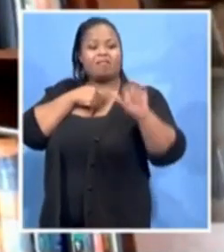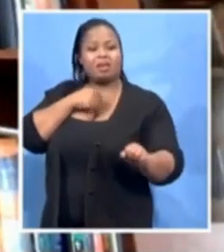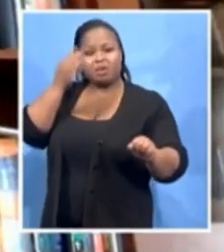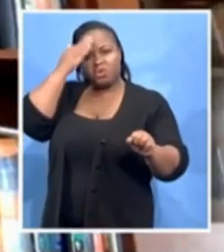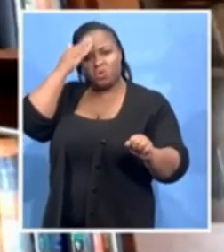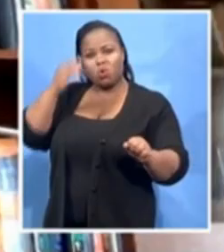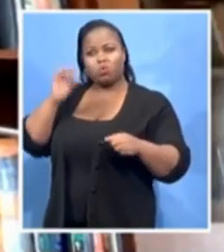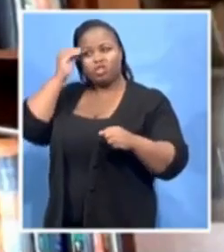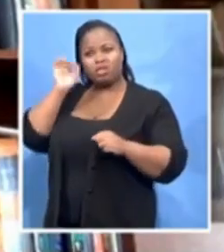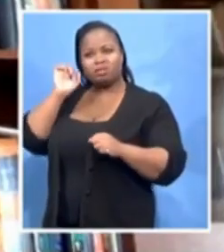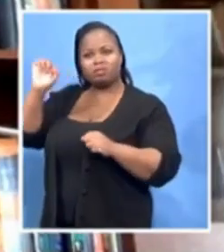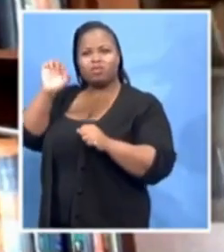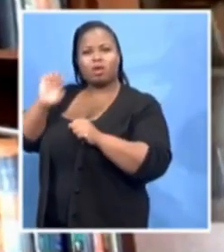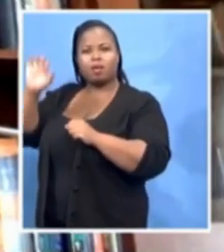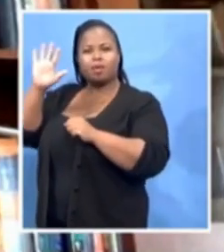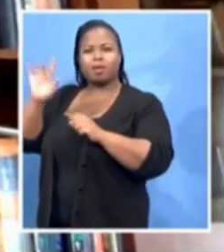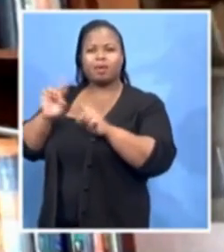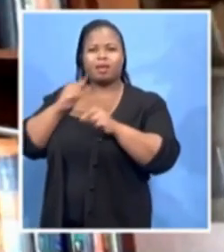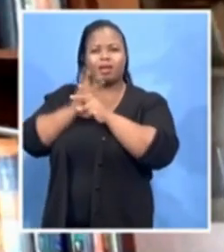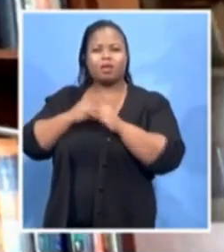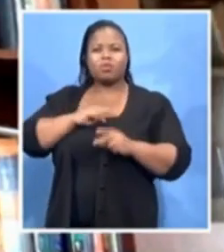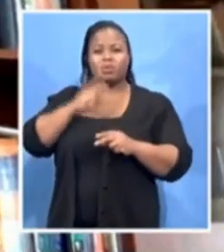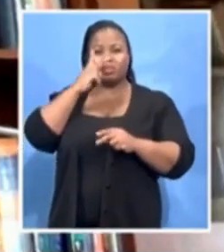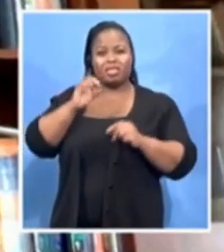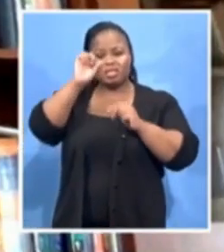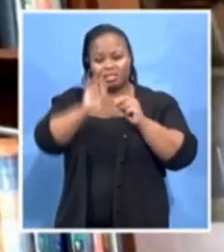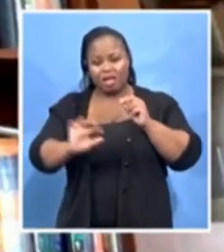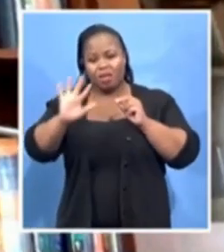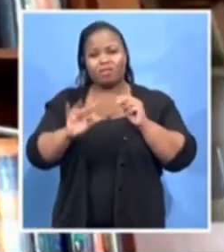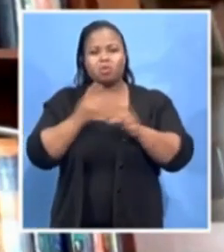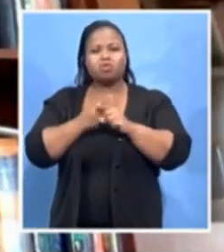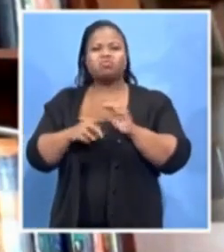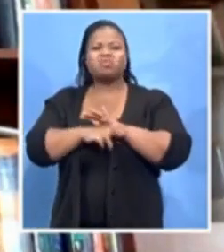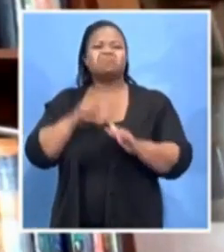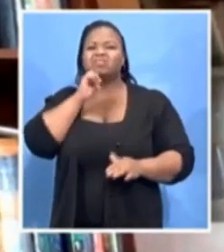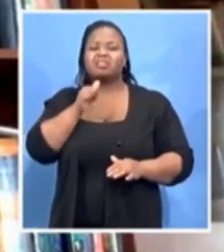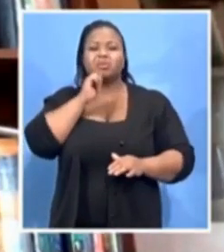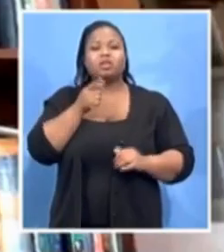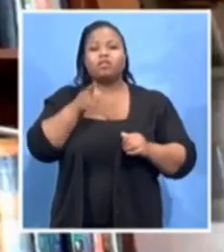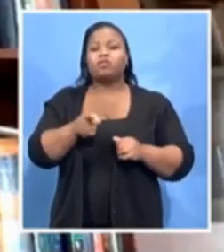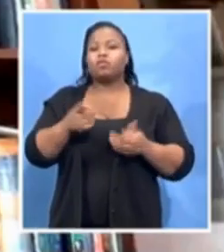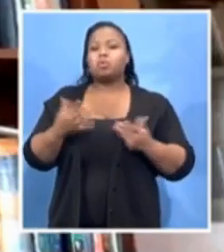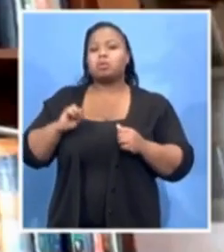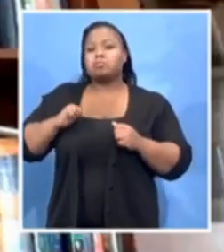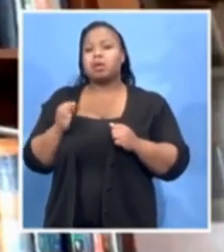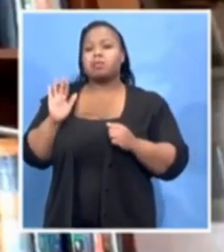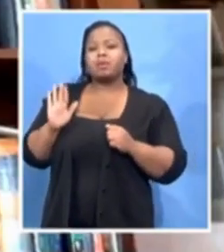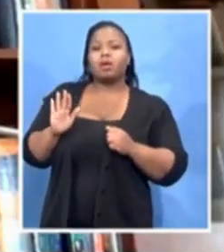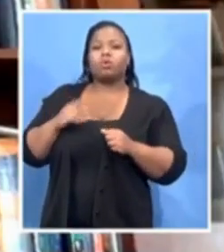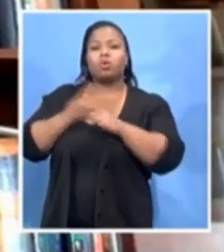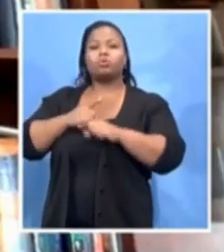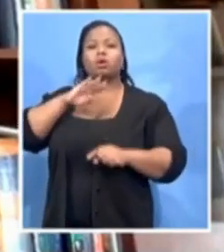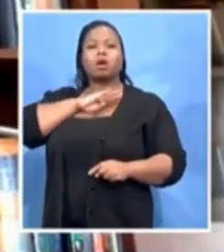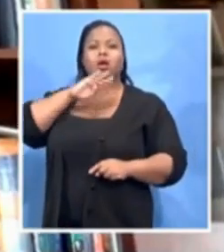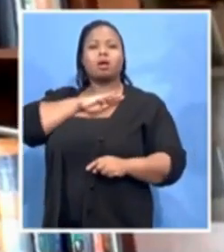entire Sahelian region, whether you are in Mauritania, we see a coup d'etat and the emergence of